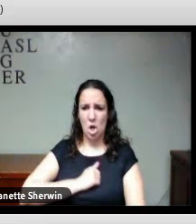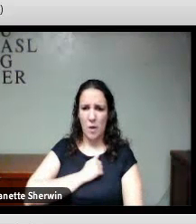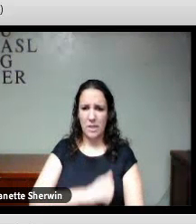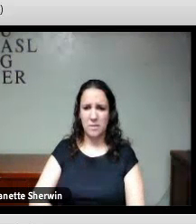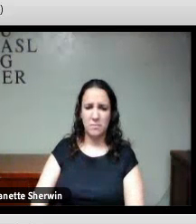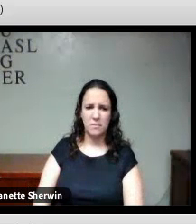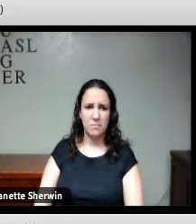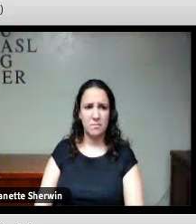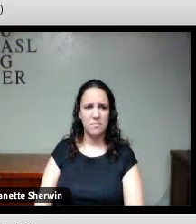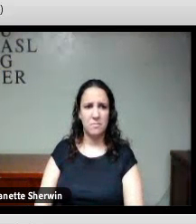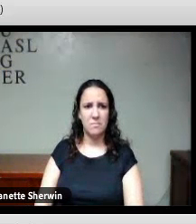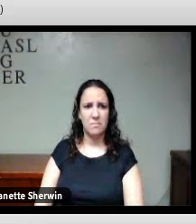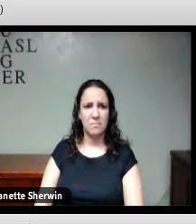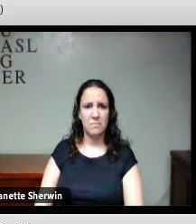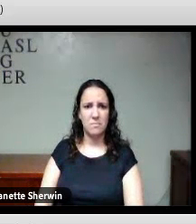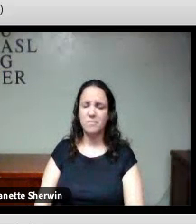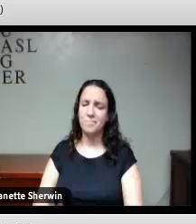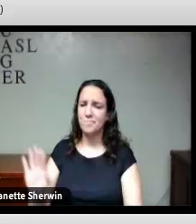Where is that? Well, anyway,